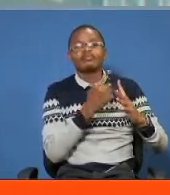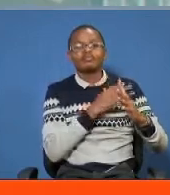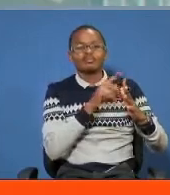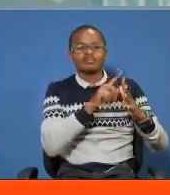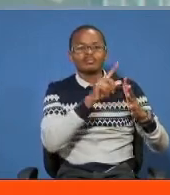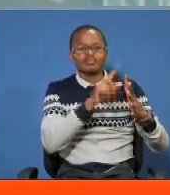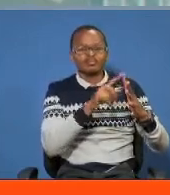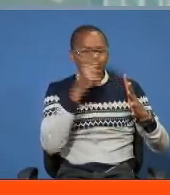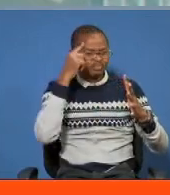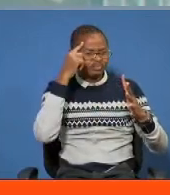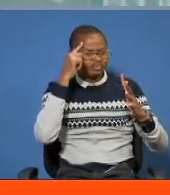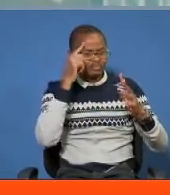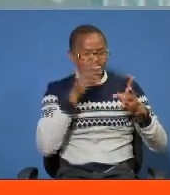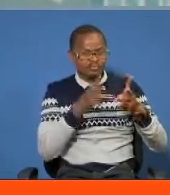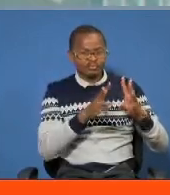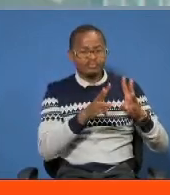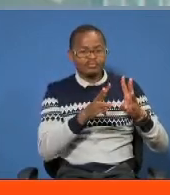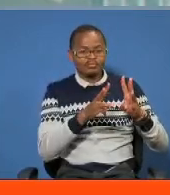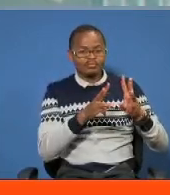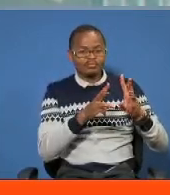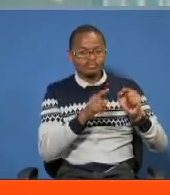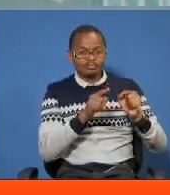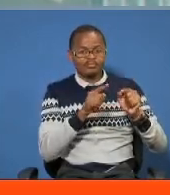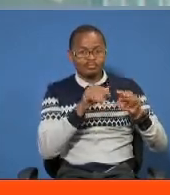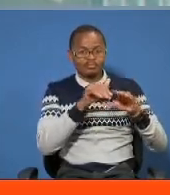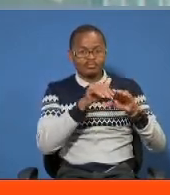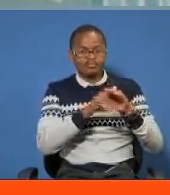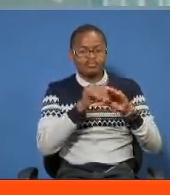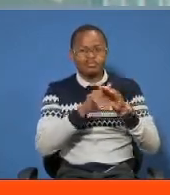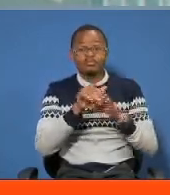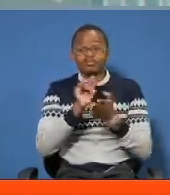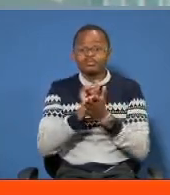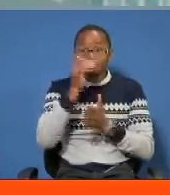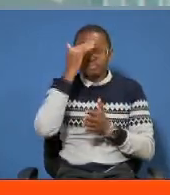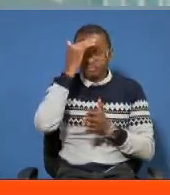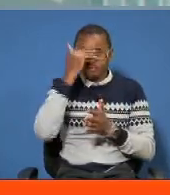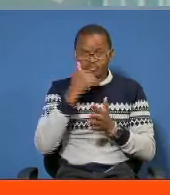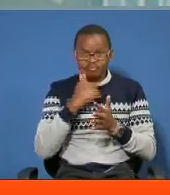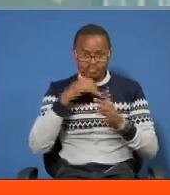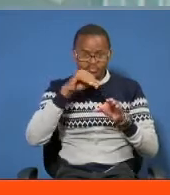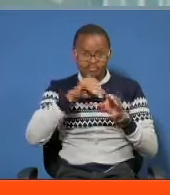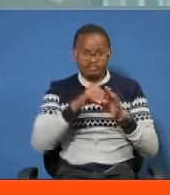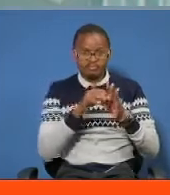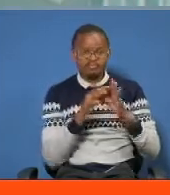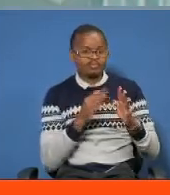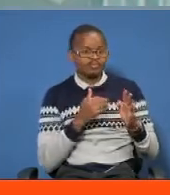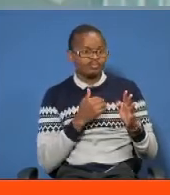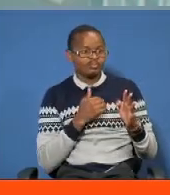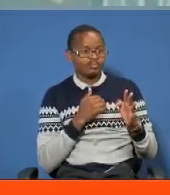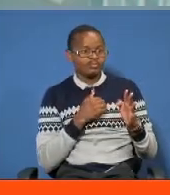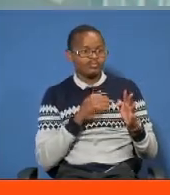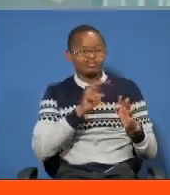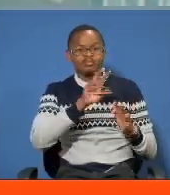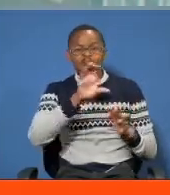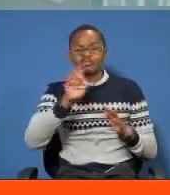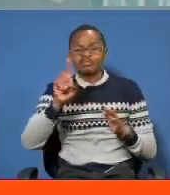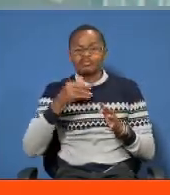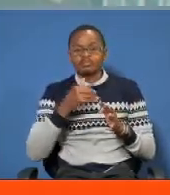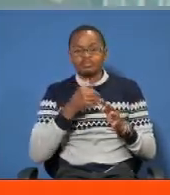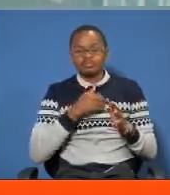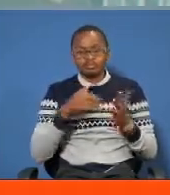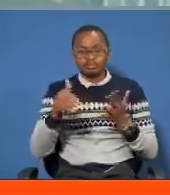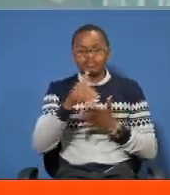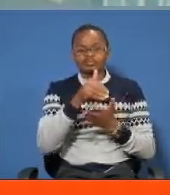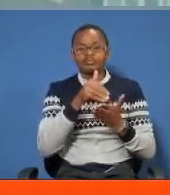testing. And then we're looking for mechanisms to pipe this into private sector. That's why we have angel investors, that's why we have VCs,